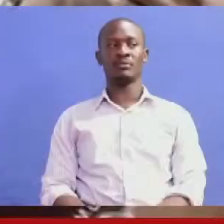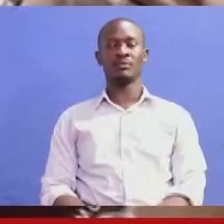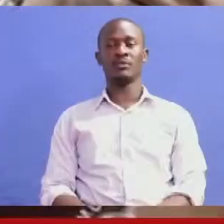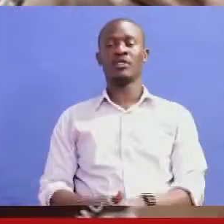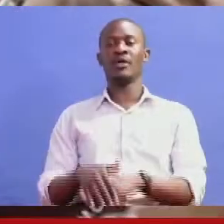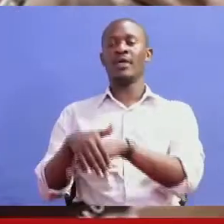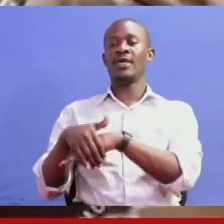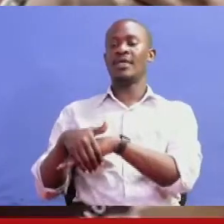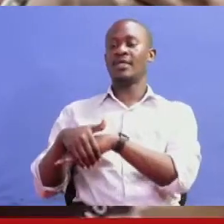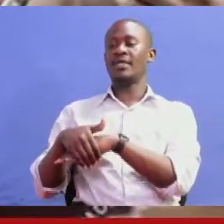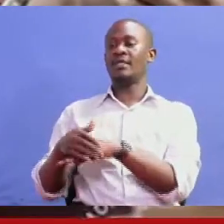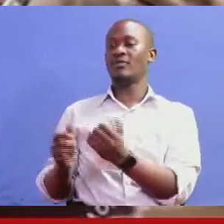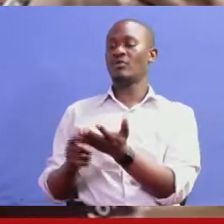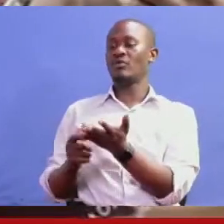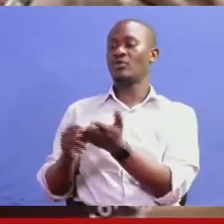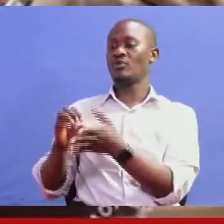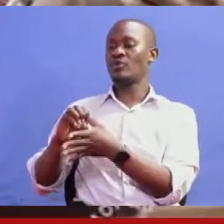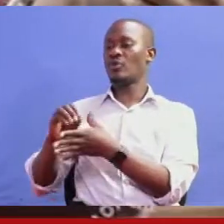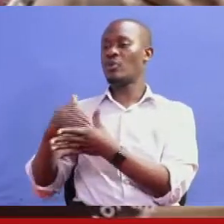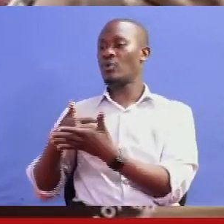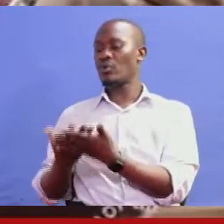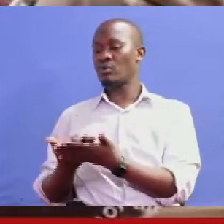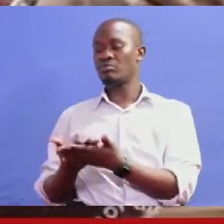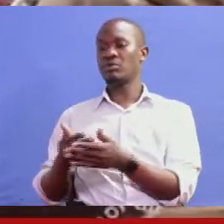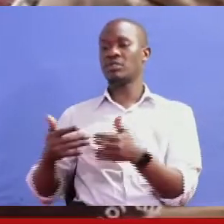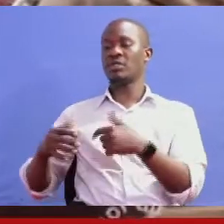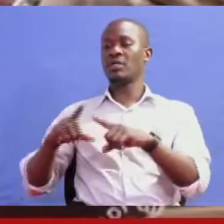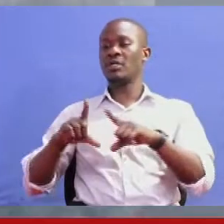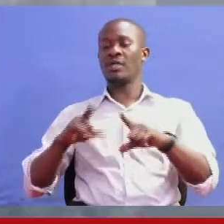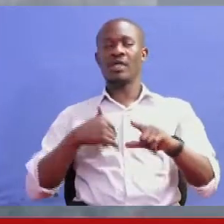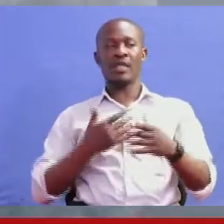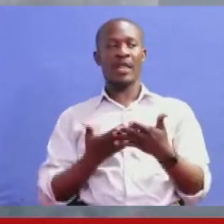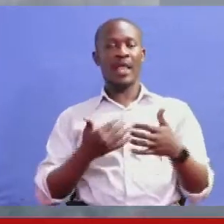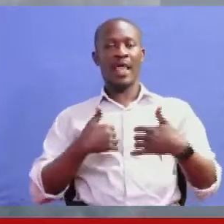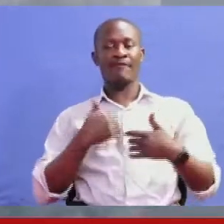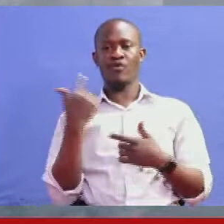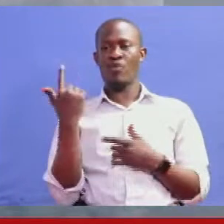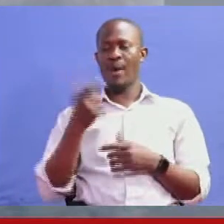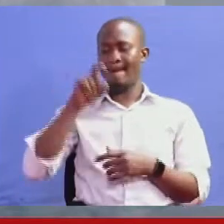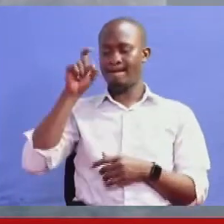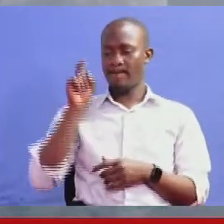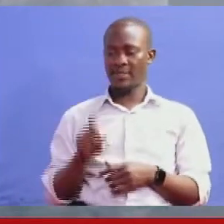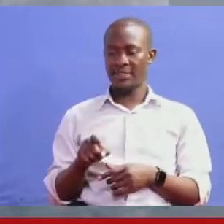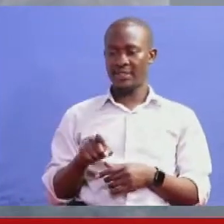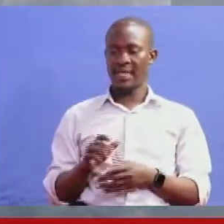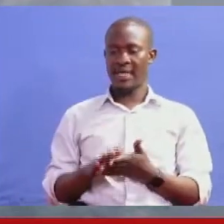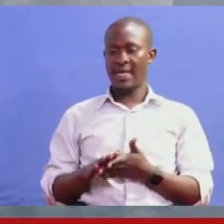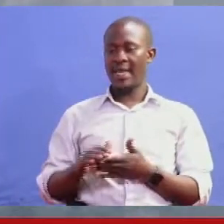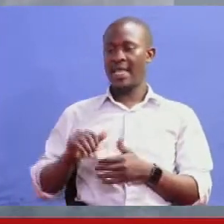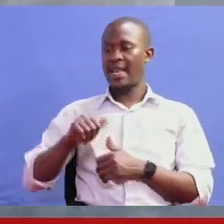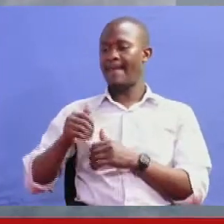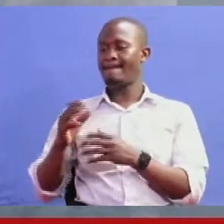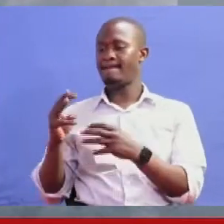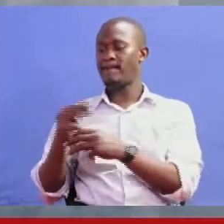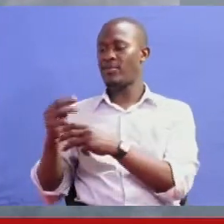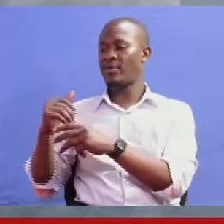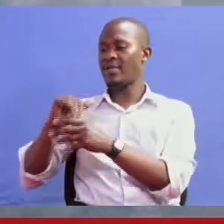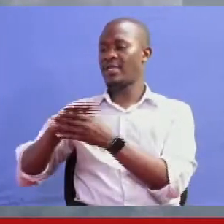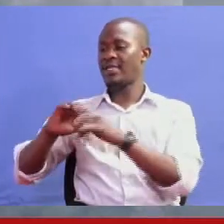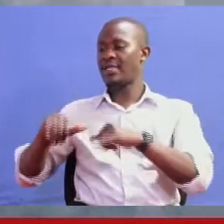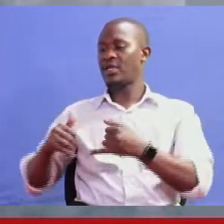English, Kiswahili, or the Kenyan Sign Language 1 is compulsory alongside mathematics in the